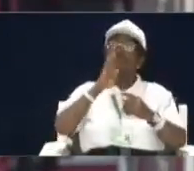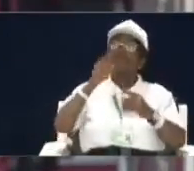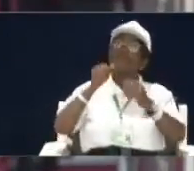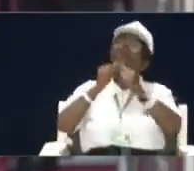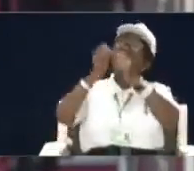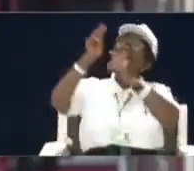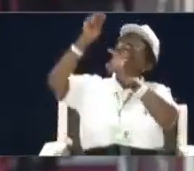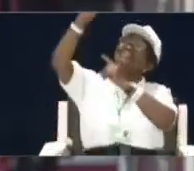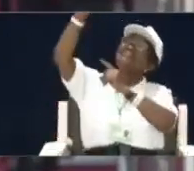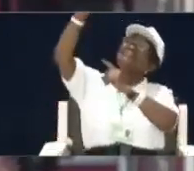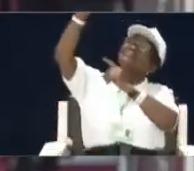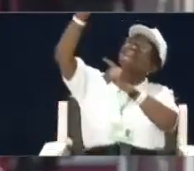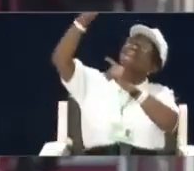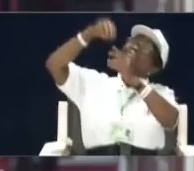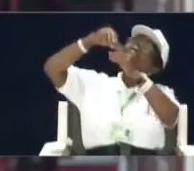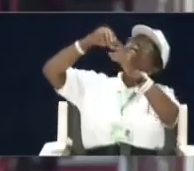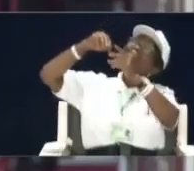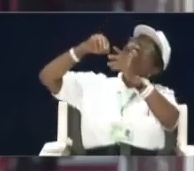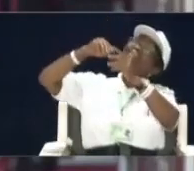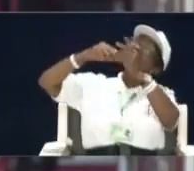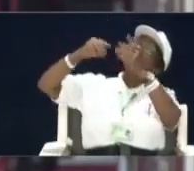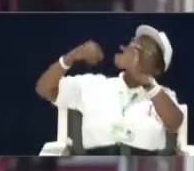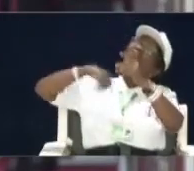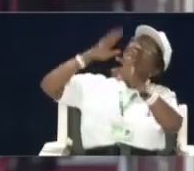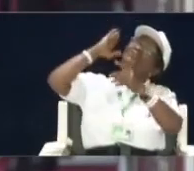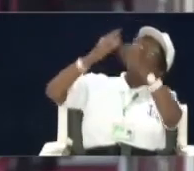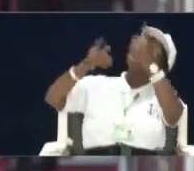Him in the air, we will come back here